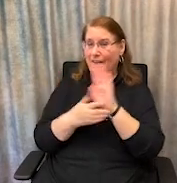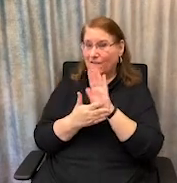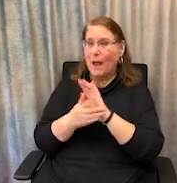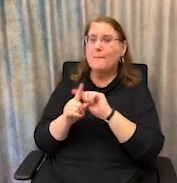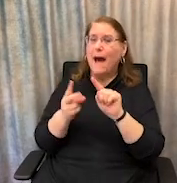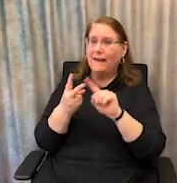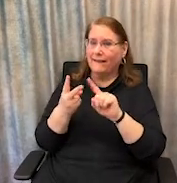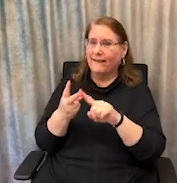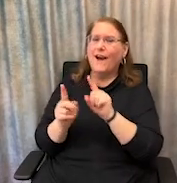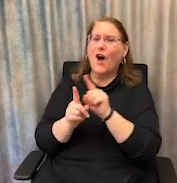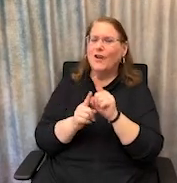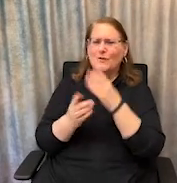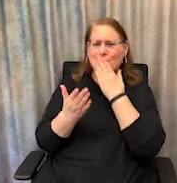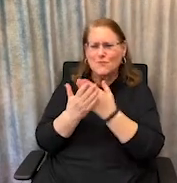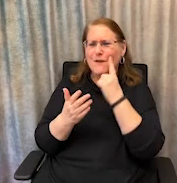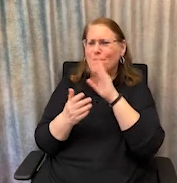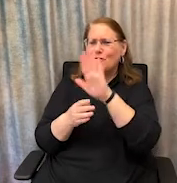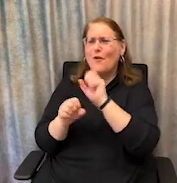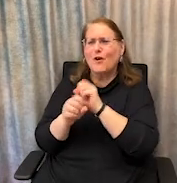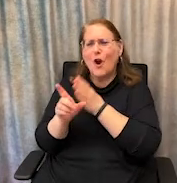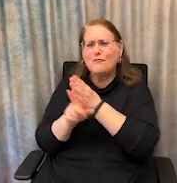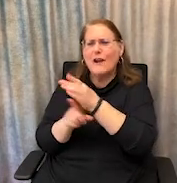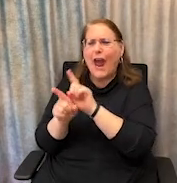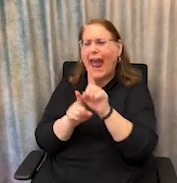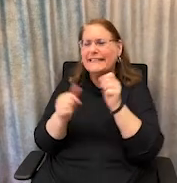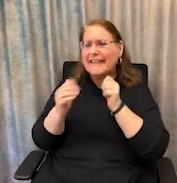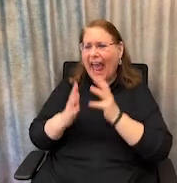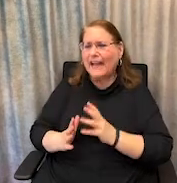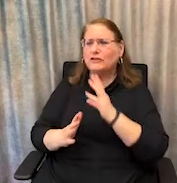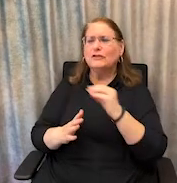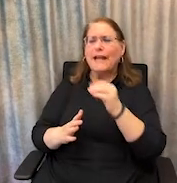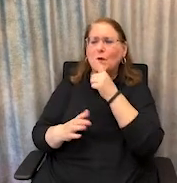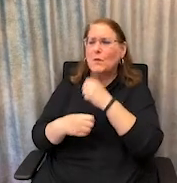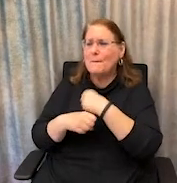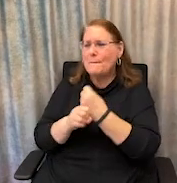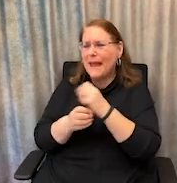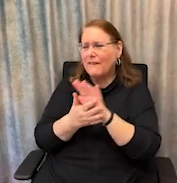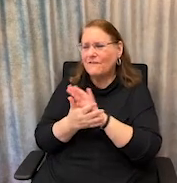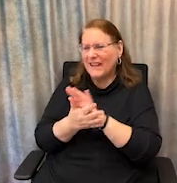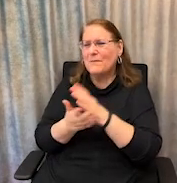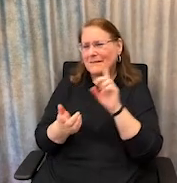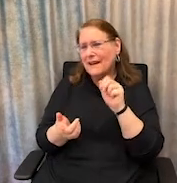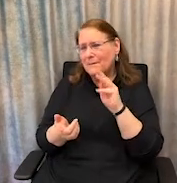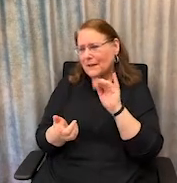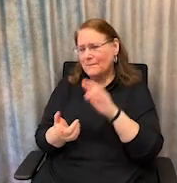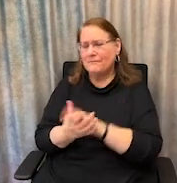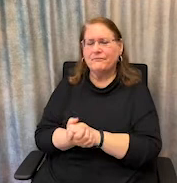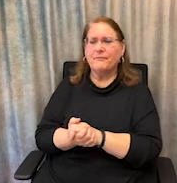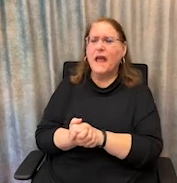was also good for your acting careers and filmmaking careers in Damir's case.